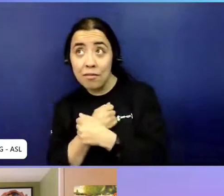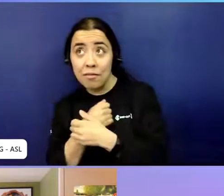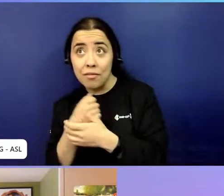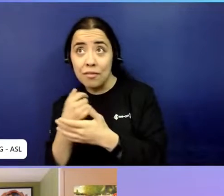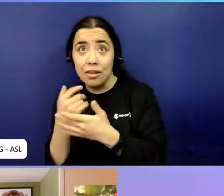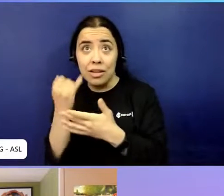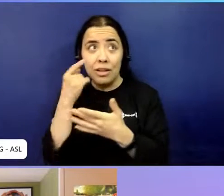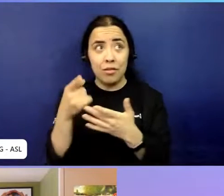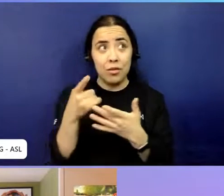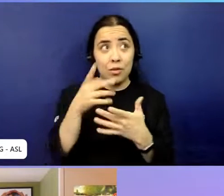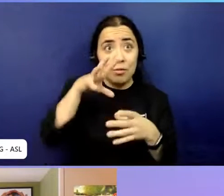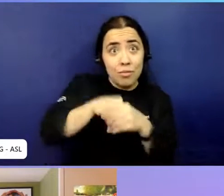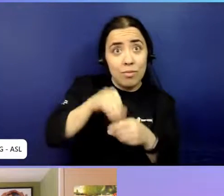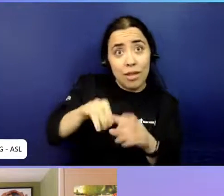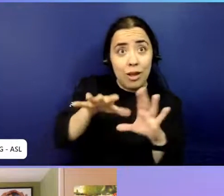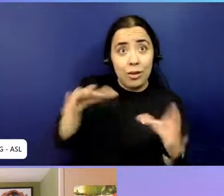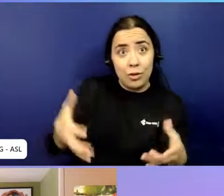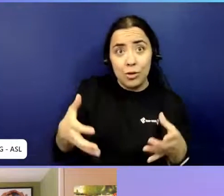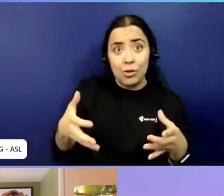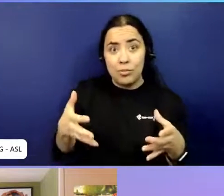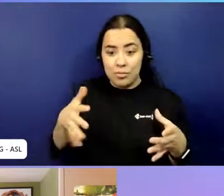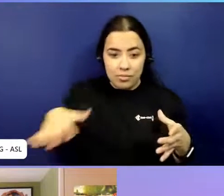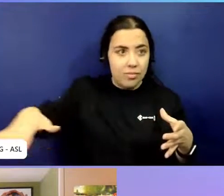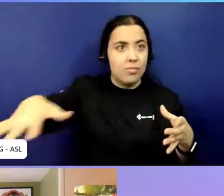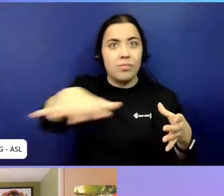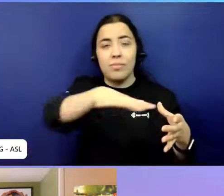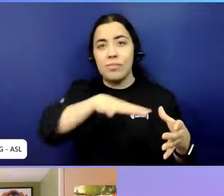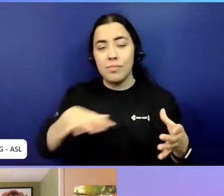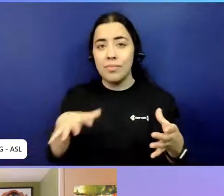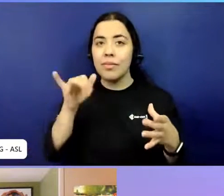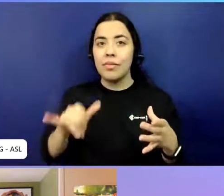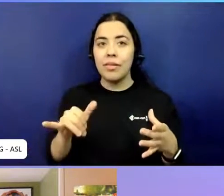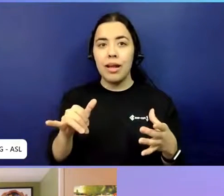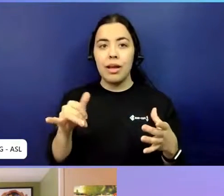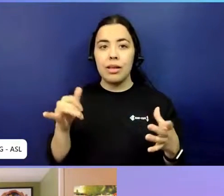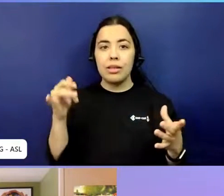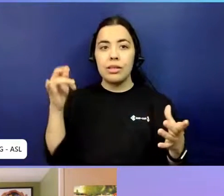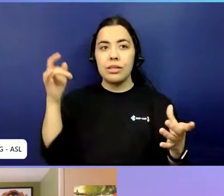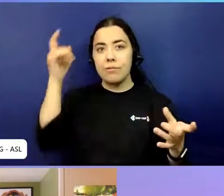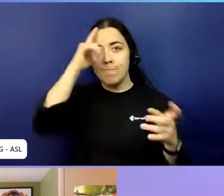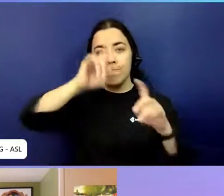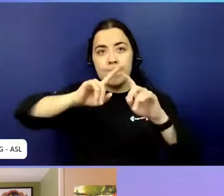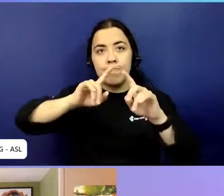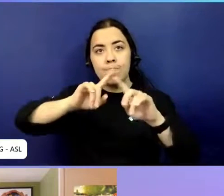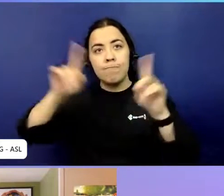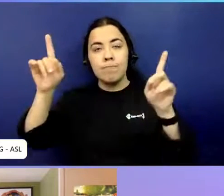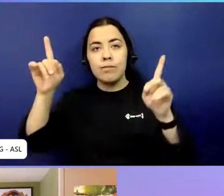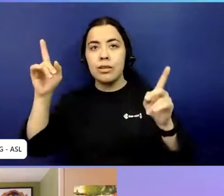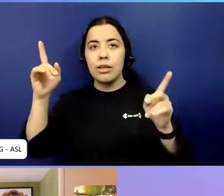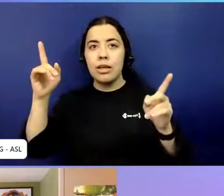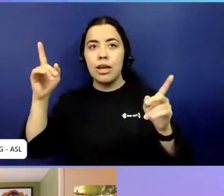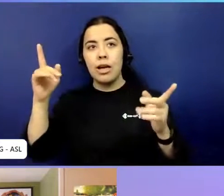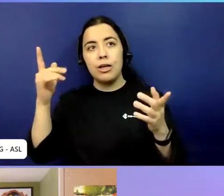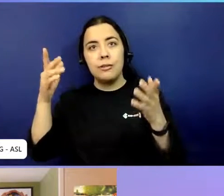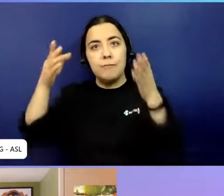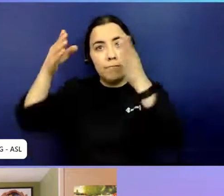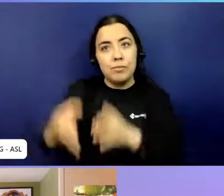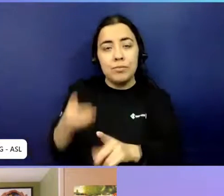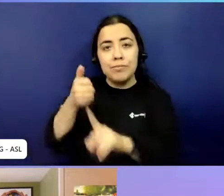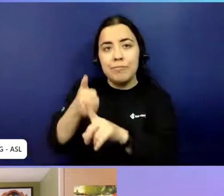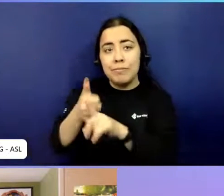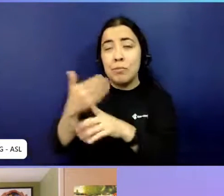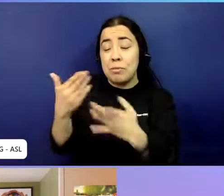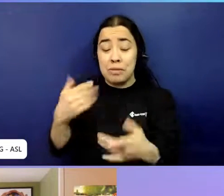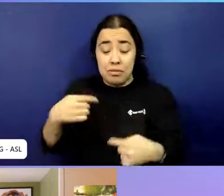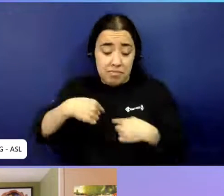a part of that group. It is a bunch of neurodivergent individuals who may not identify as disabled, or maybe just